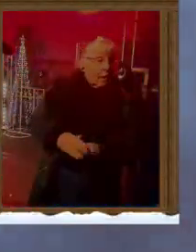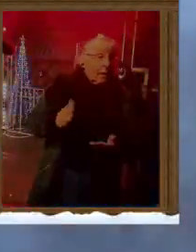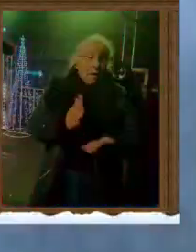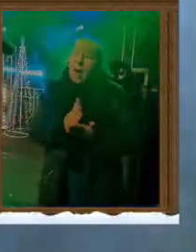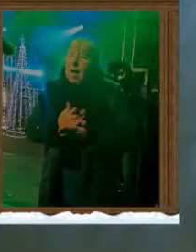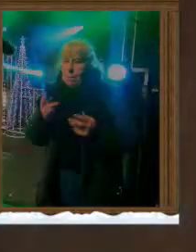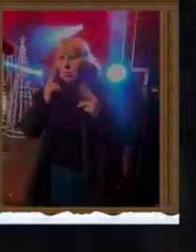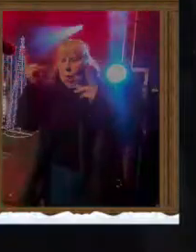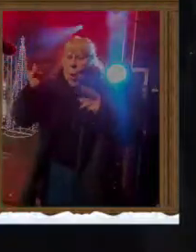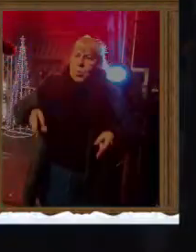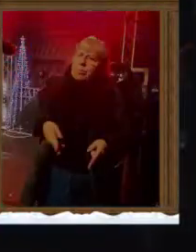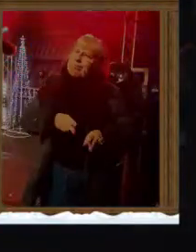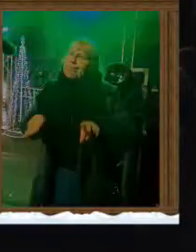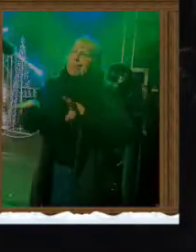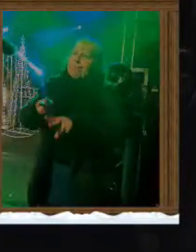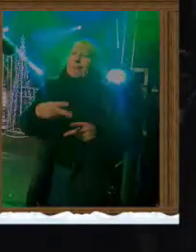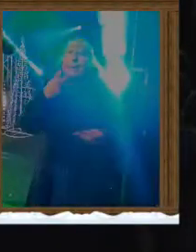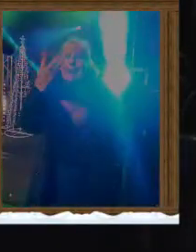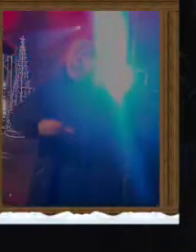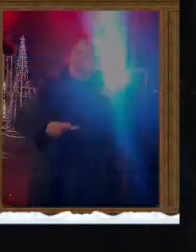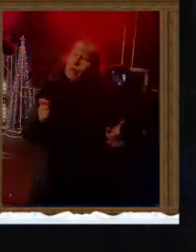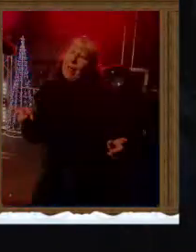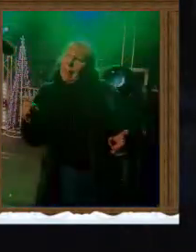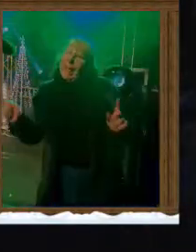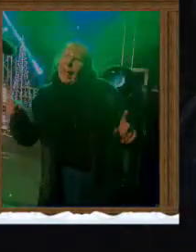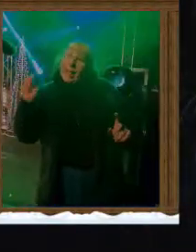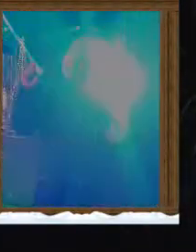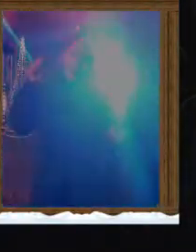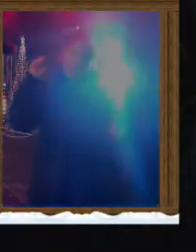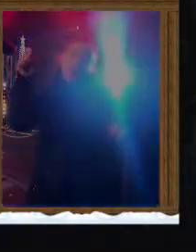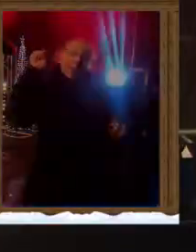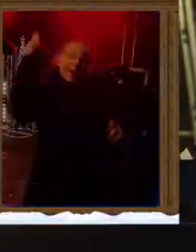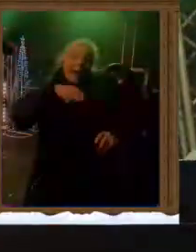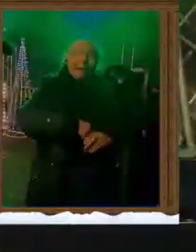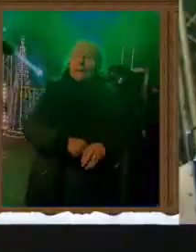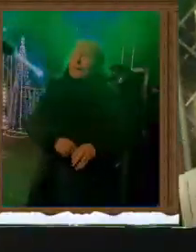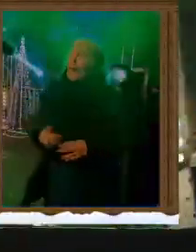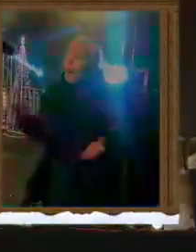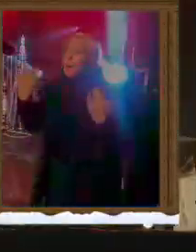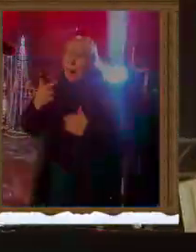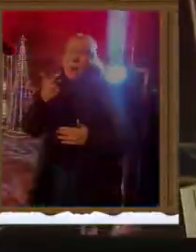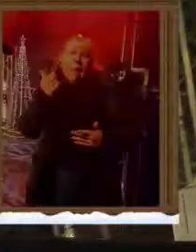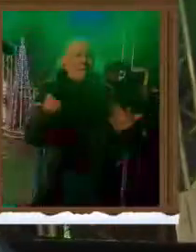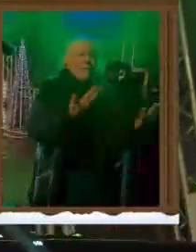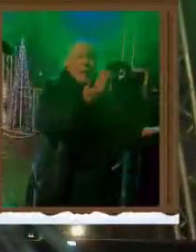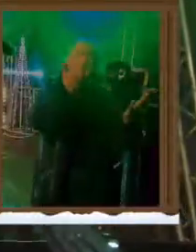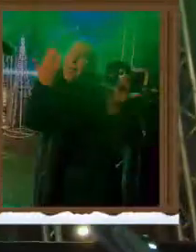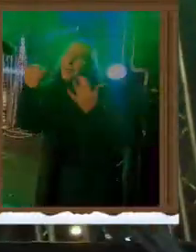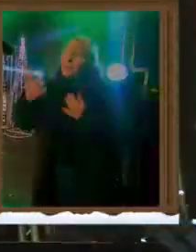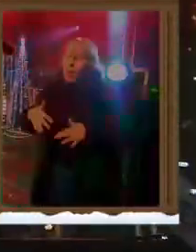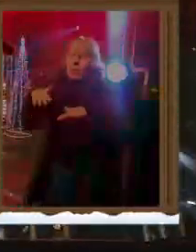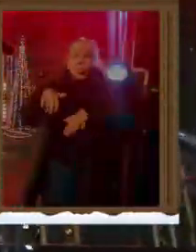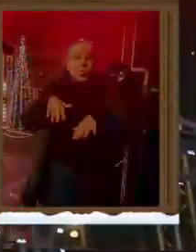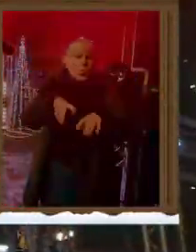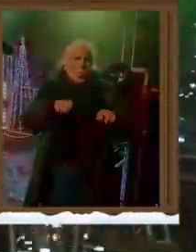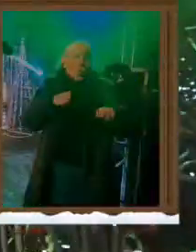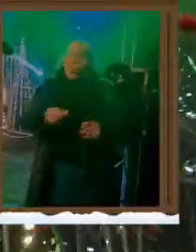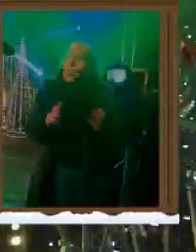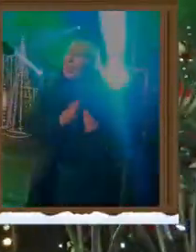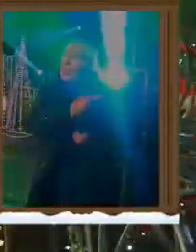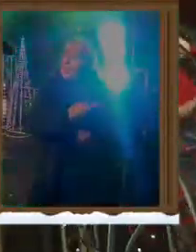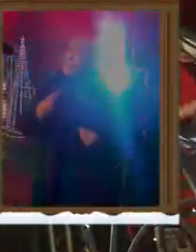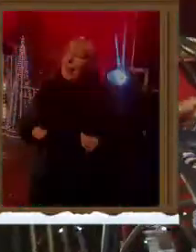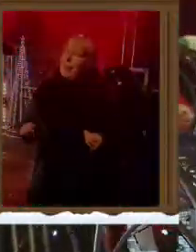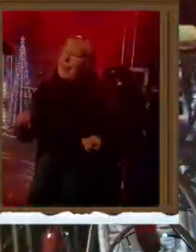road before us and sing a chorus or two. Come on, it's lovely weather for a sleigh ride together with